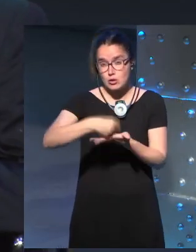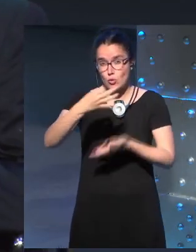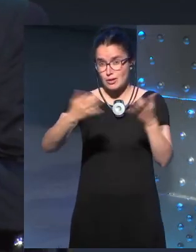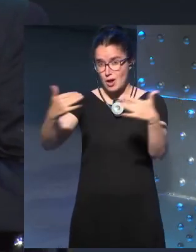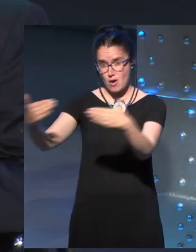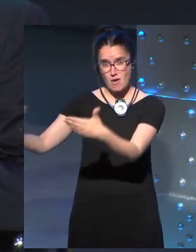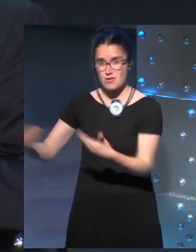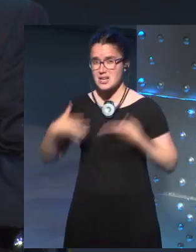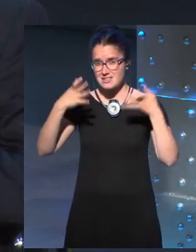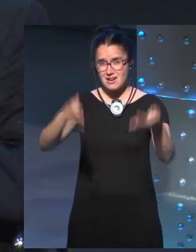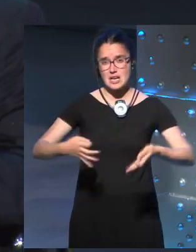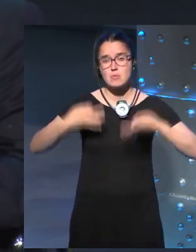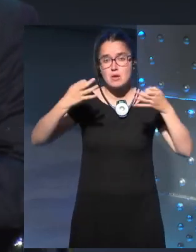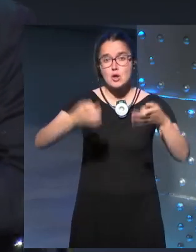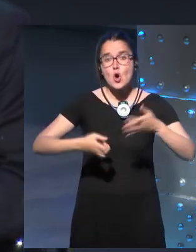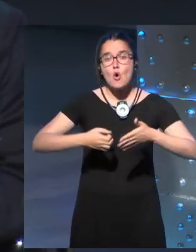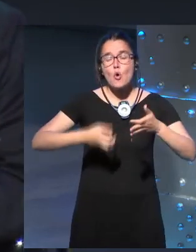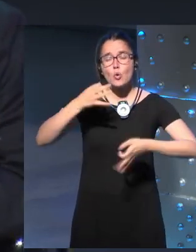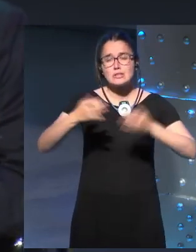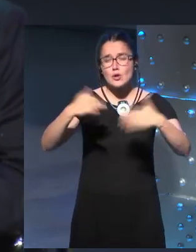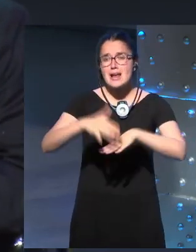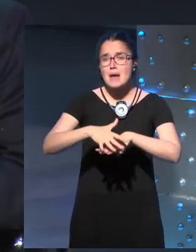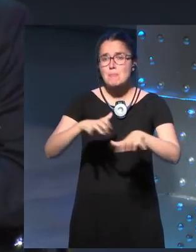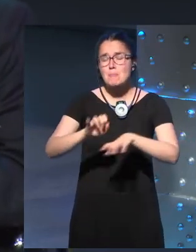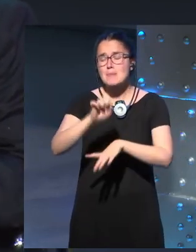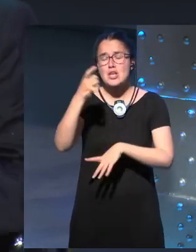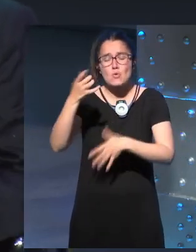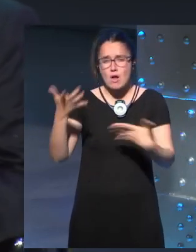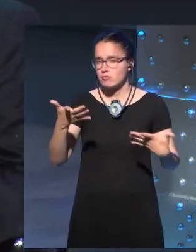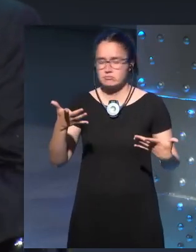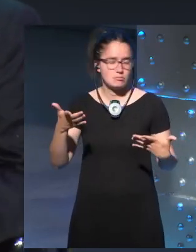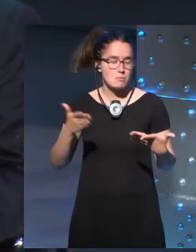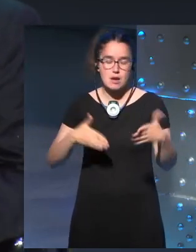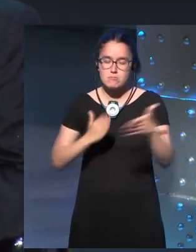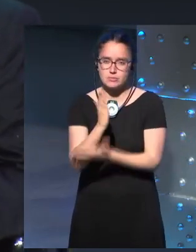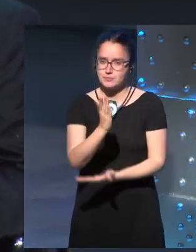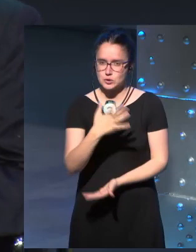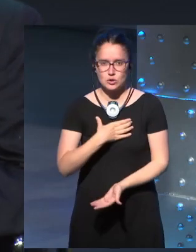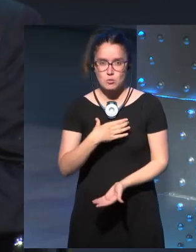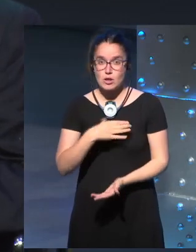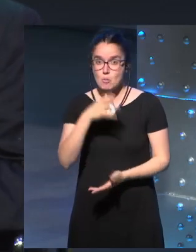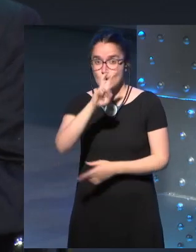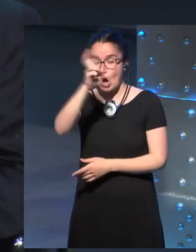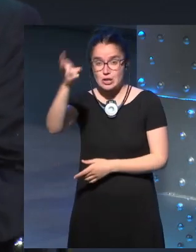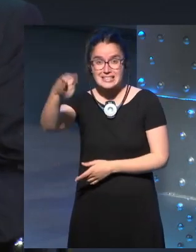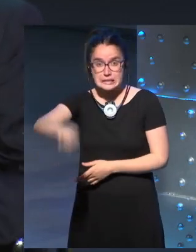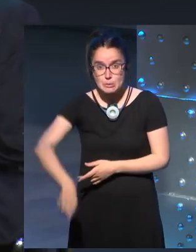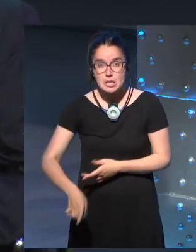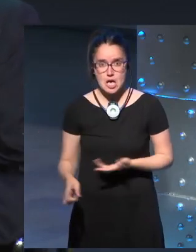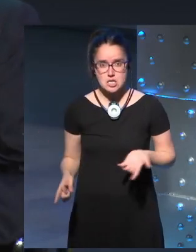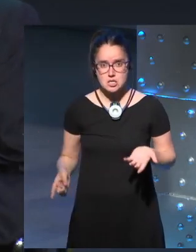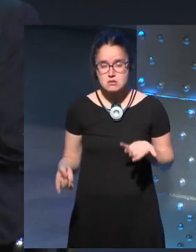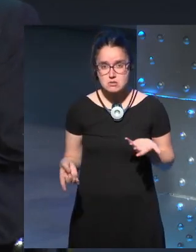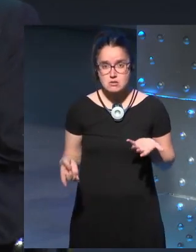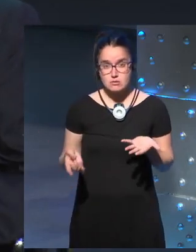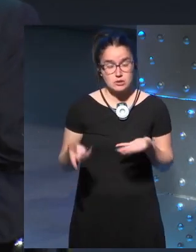is full of injustices. I mean, we can't determine what's the biggest one of all in order to stop a game, because the